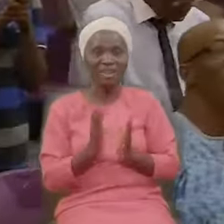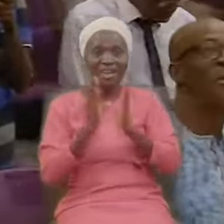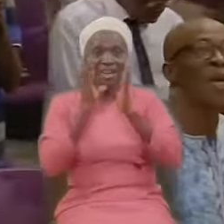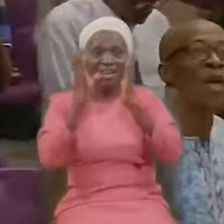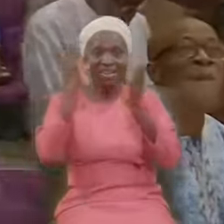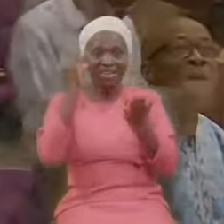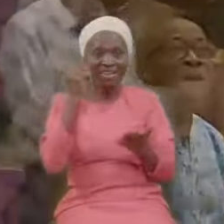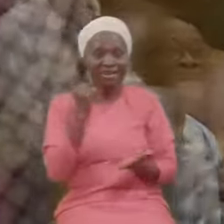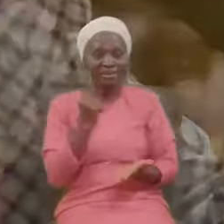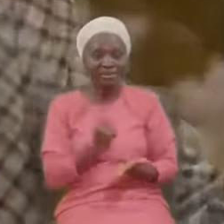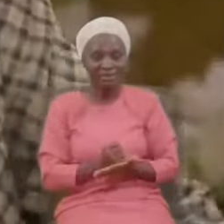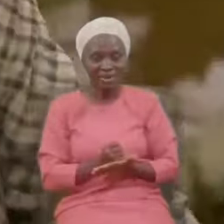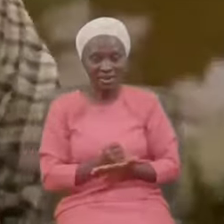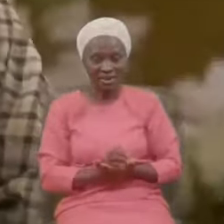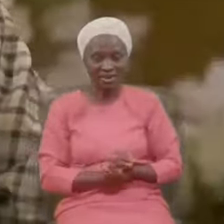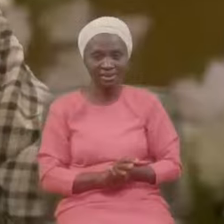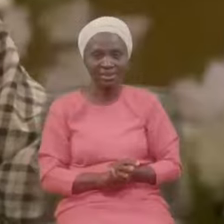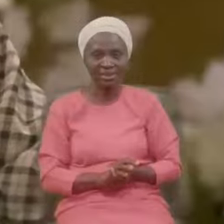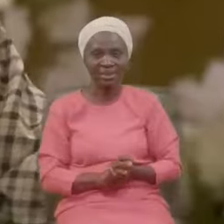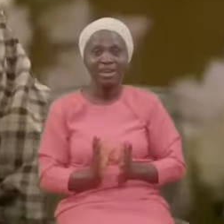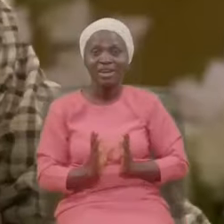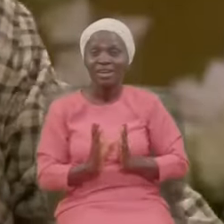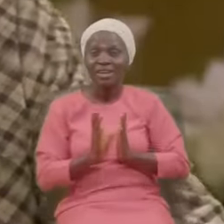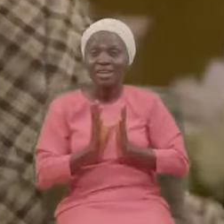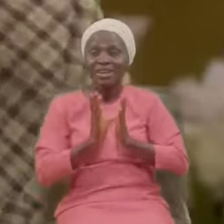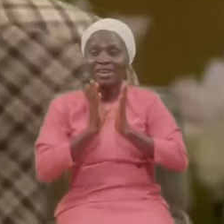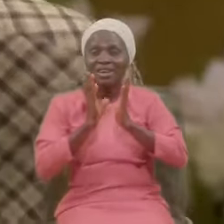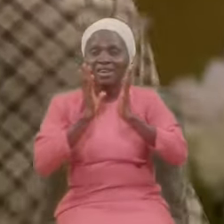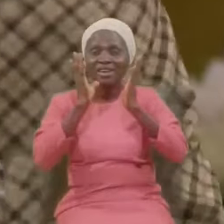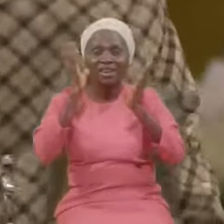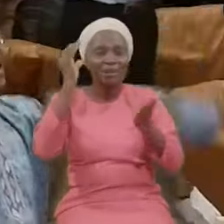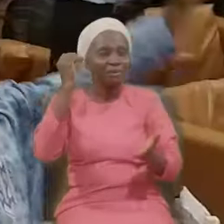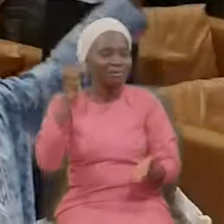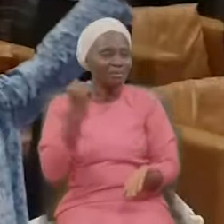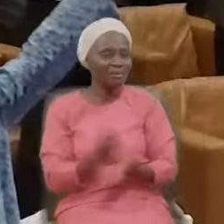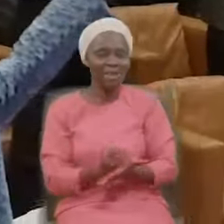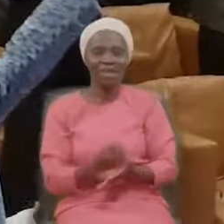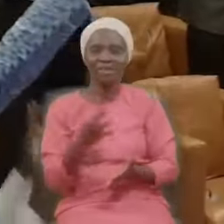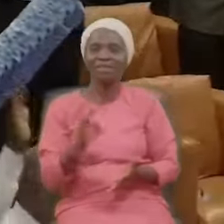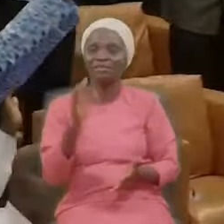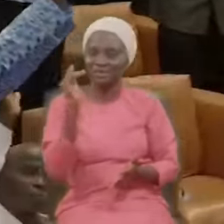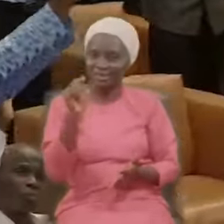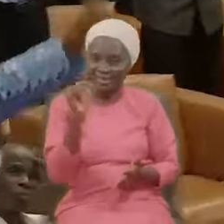Amen? Give me amen of testimony.